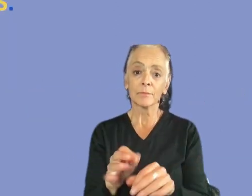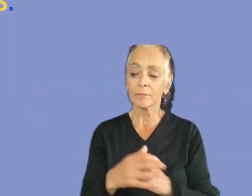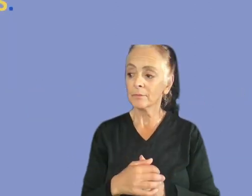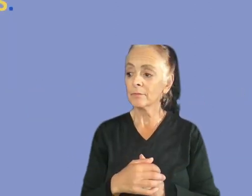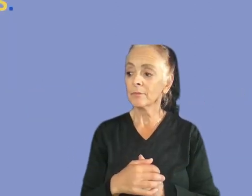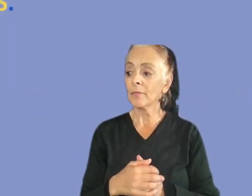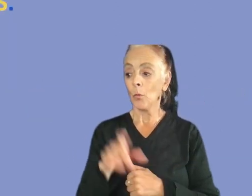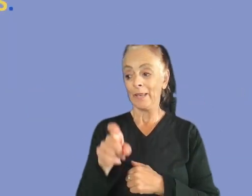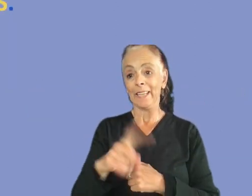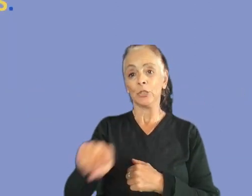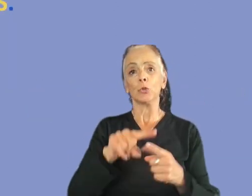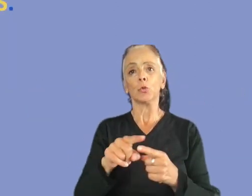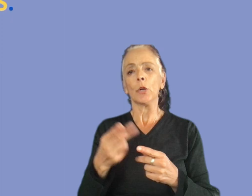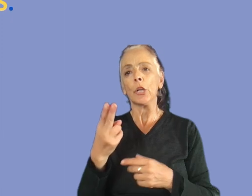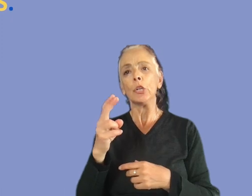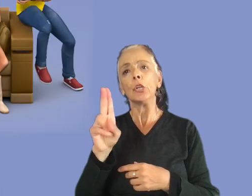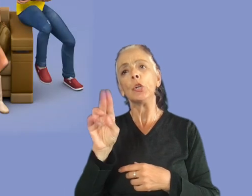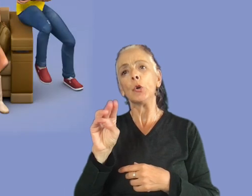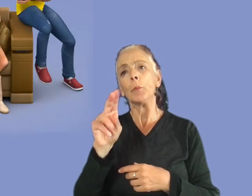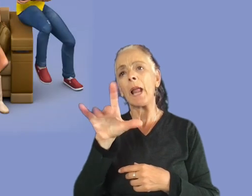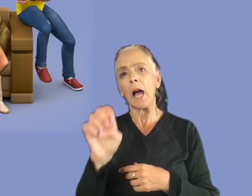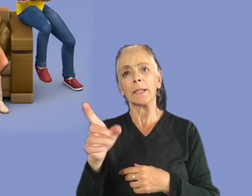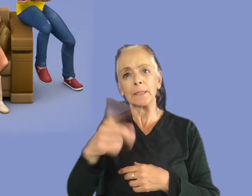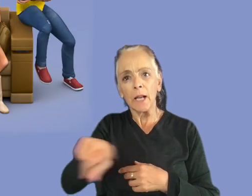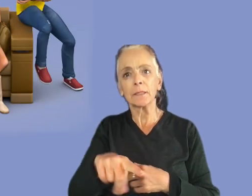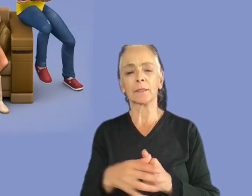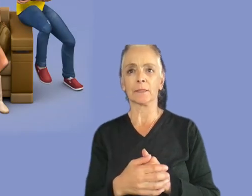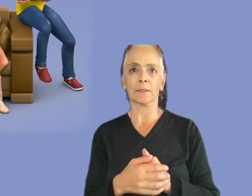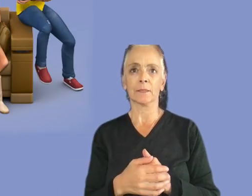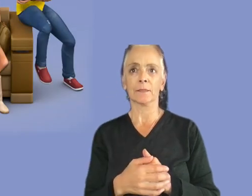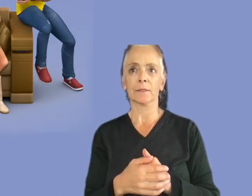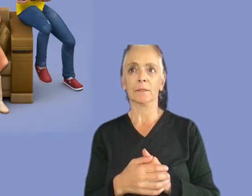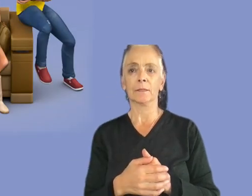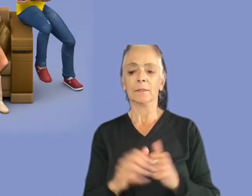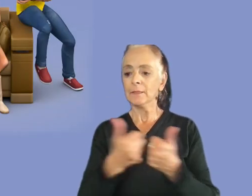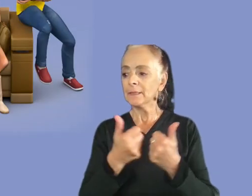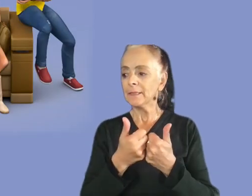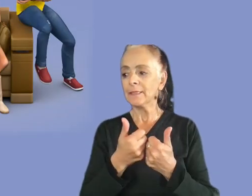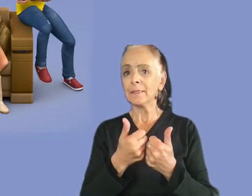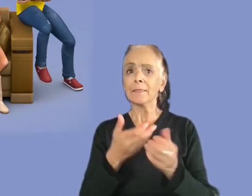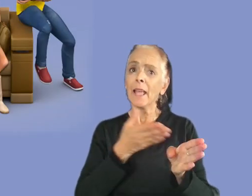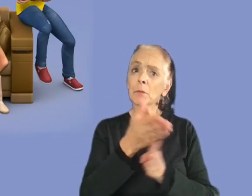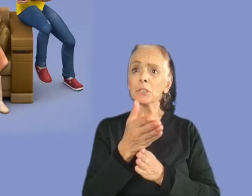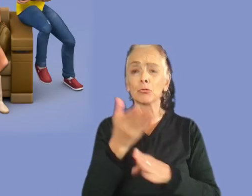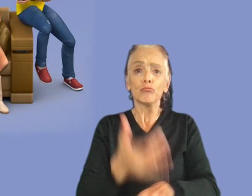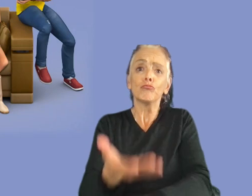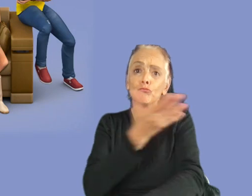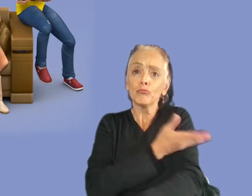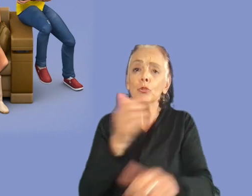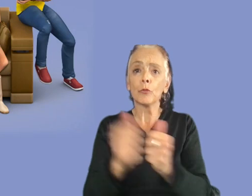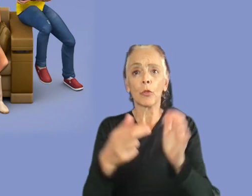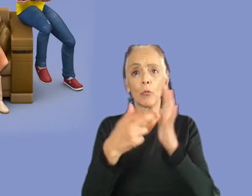We need you to humanize us. The gaming industry has been making big strides when it comes to